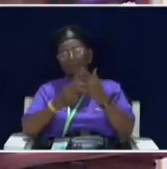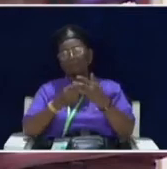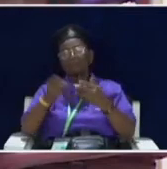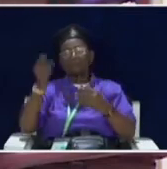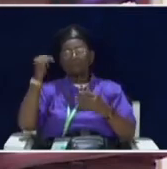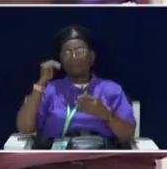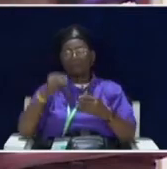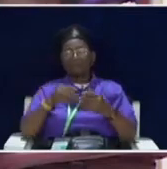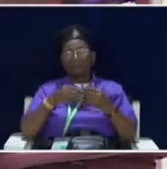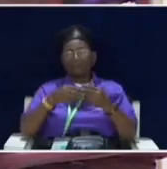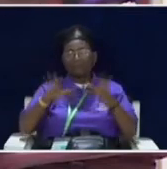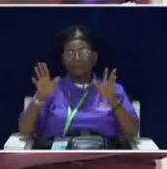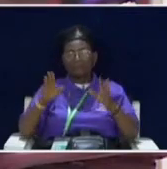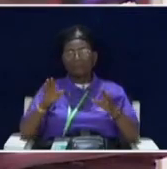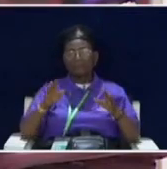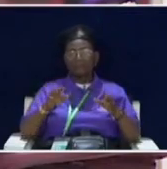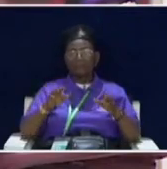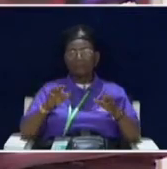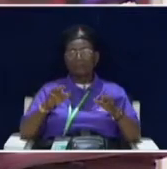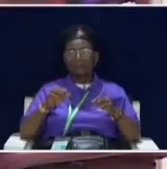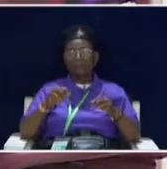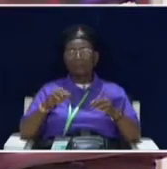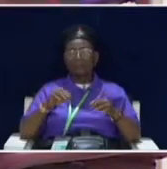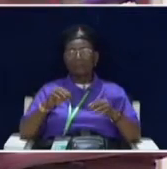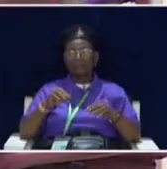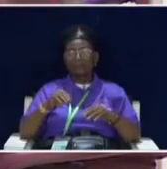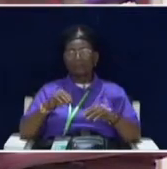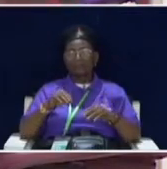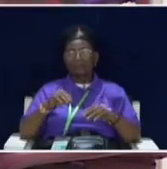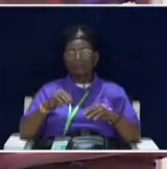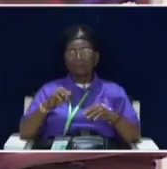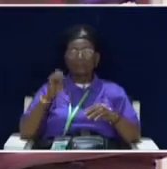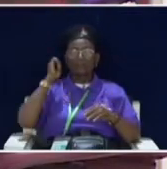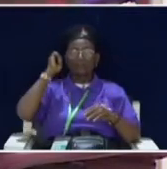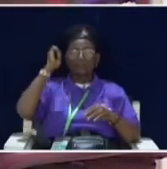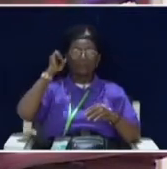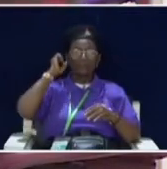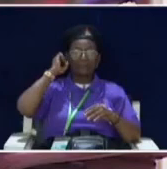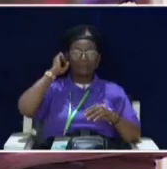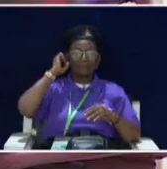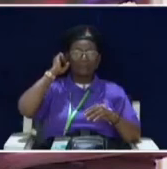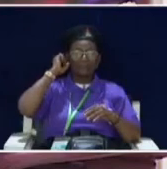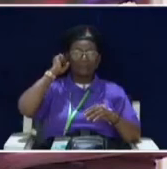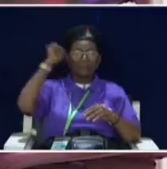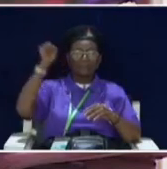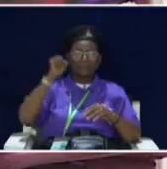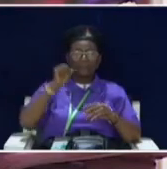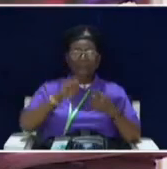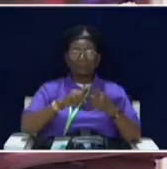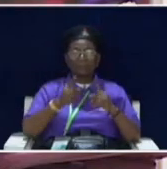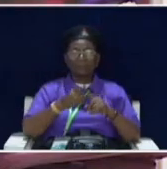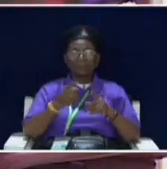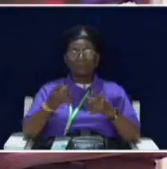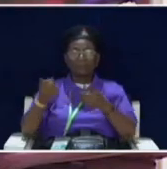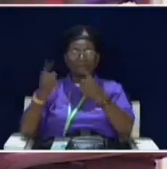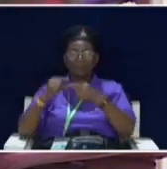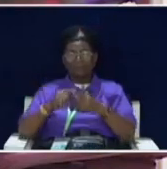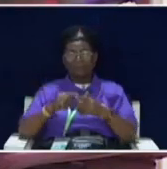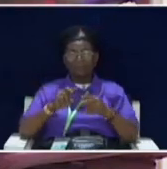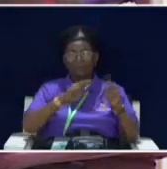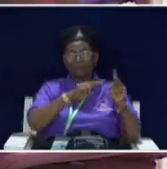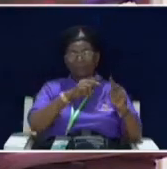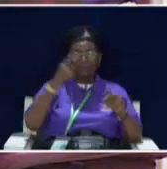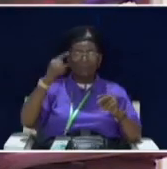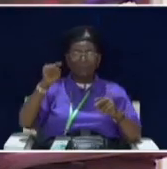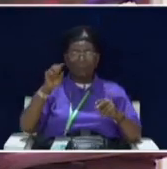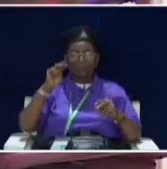nigbati apari ipade, his friends came to look for him where they dropped him. Awon ore re wa wa wa sibi ti won gbe le